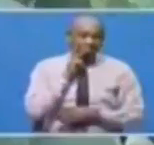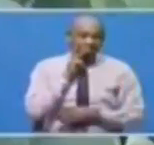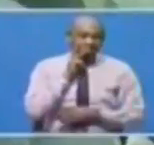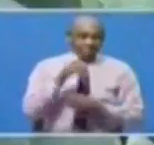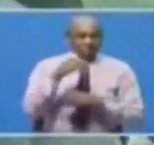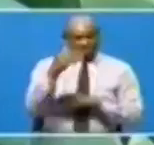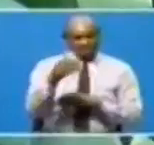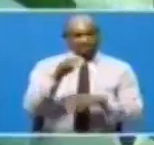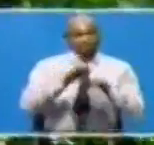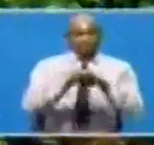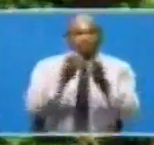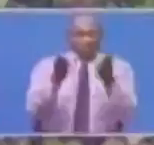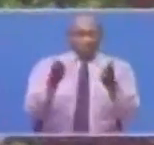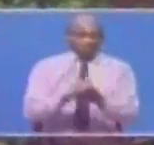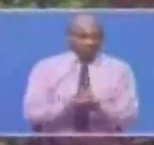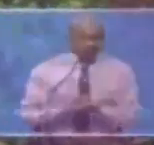Next Frontier.